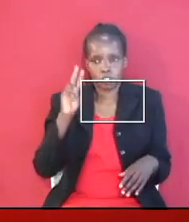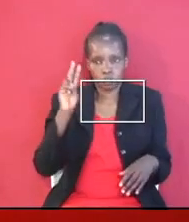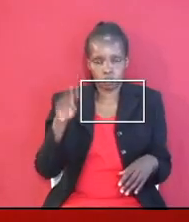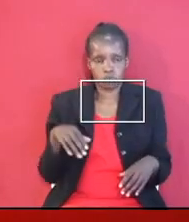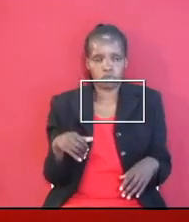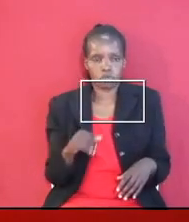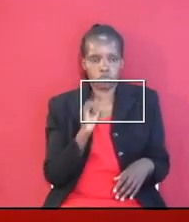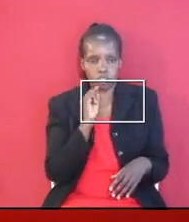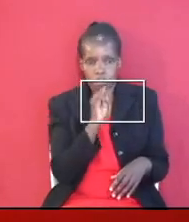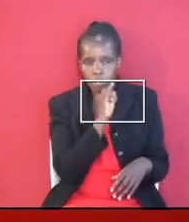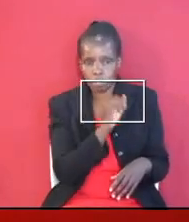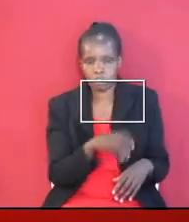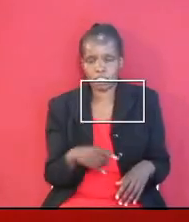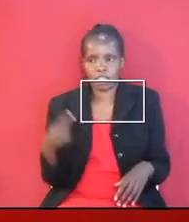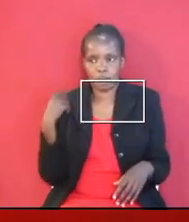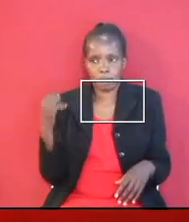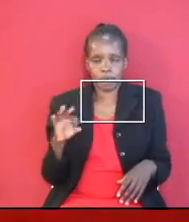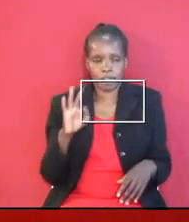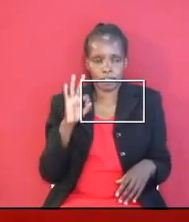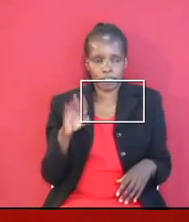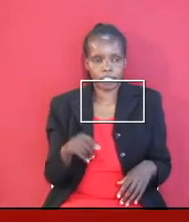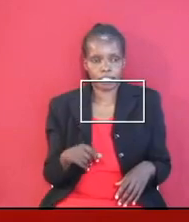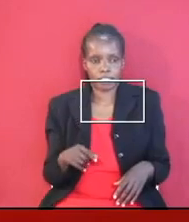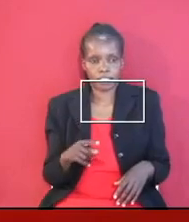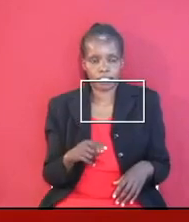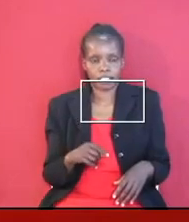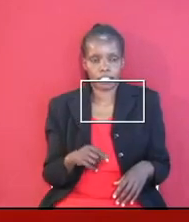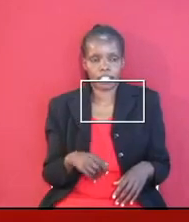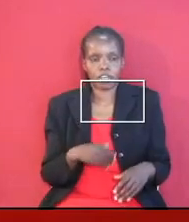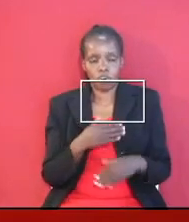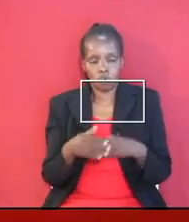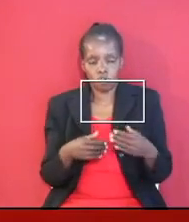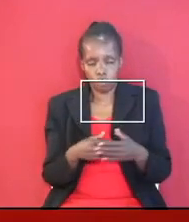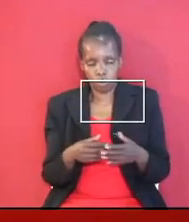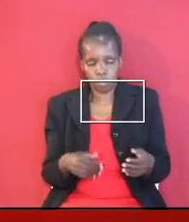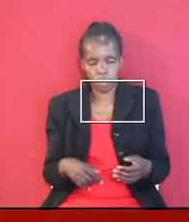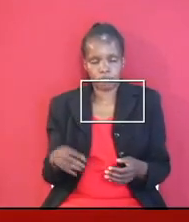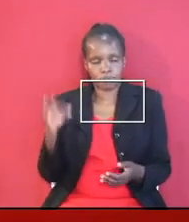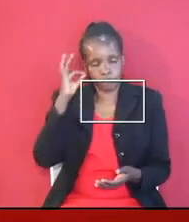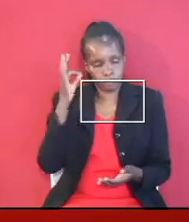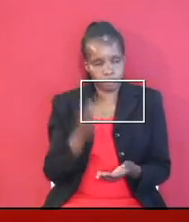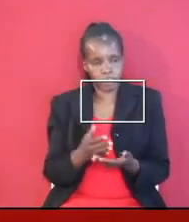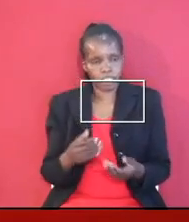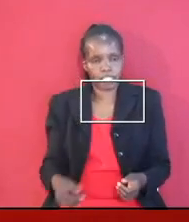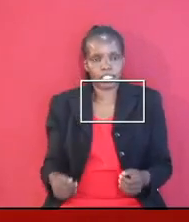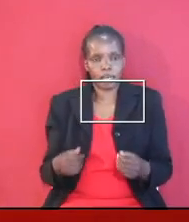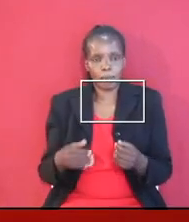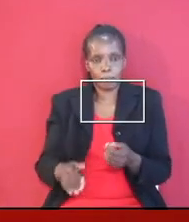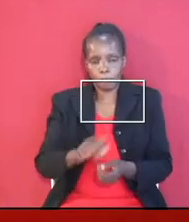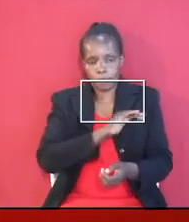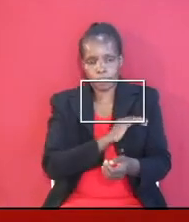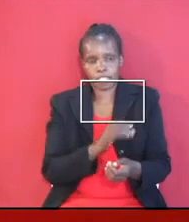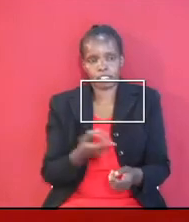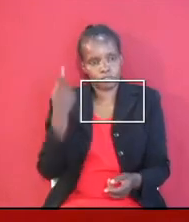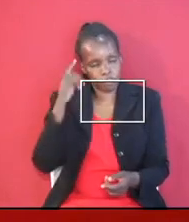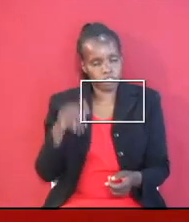are moving to level number three. Ephesians chapter 6, verse 16. At all times carry faith as a shield, for with it